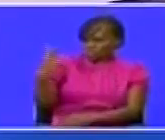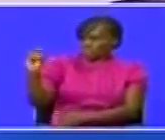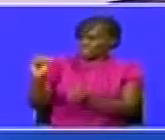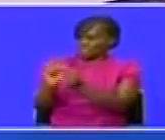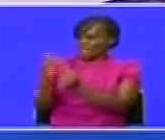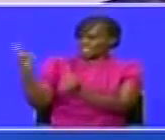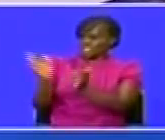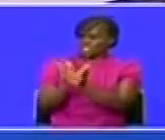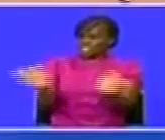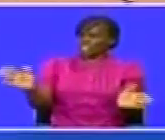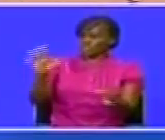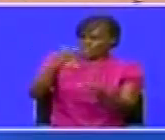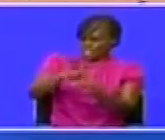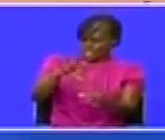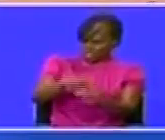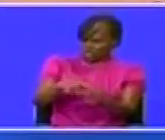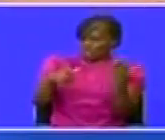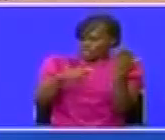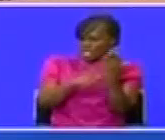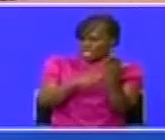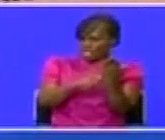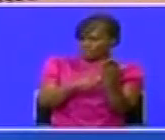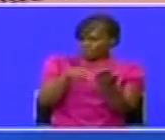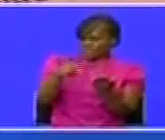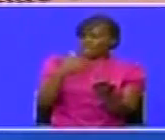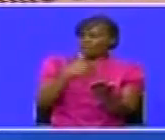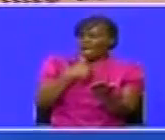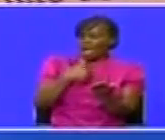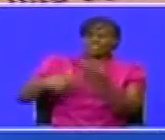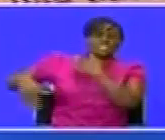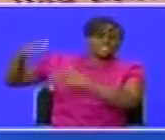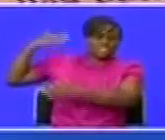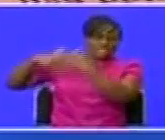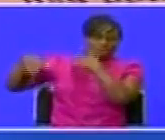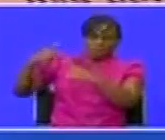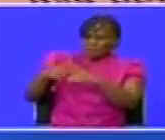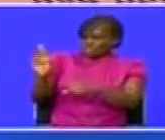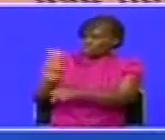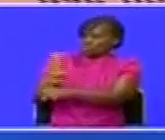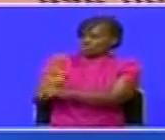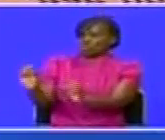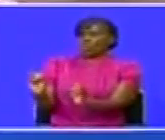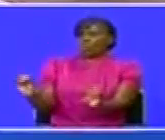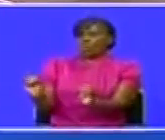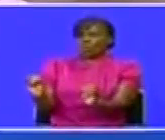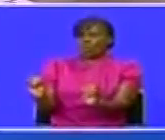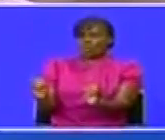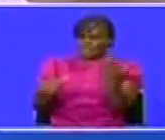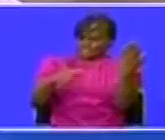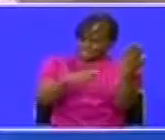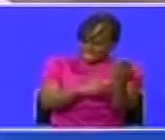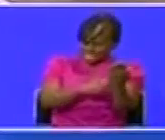2013 general elections, a name he says he had since his youthful days, but one he rarely used. Jina